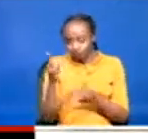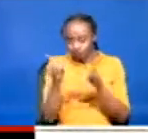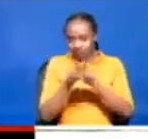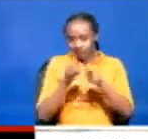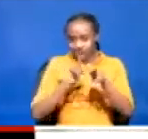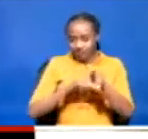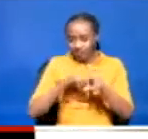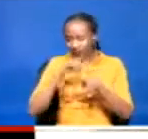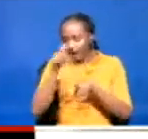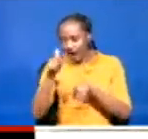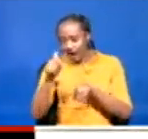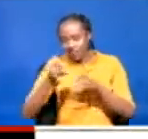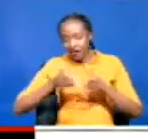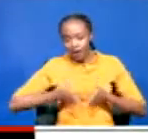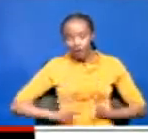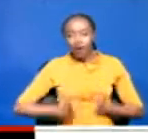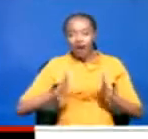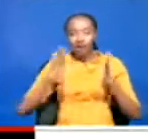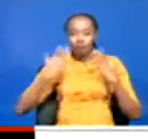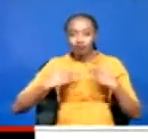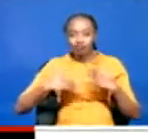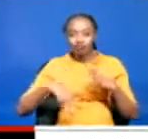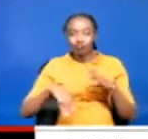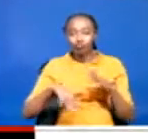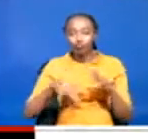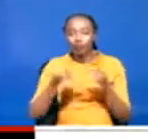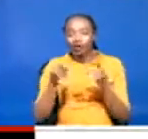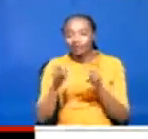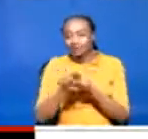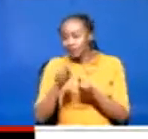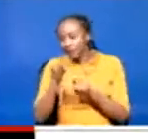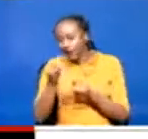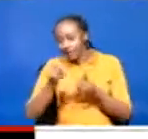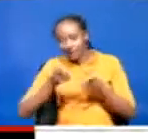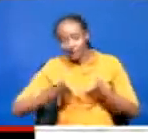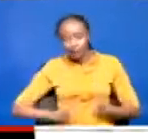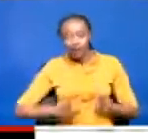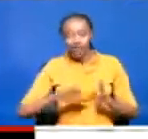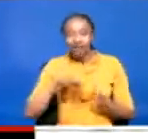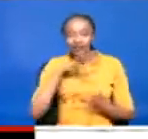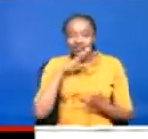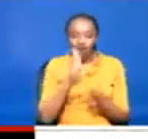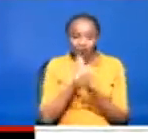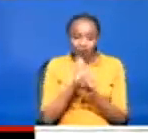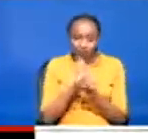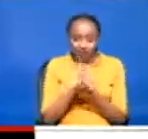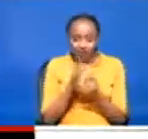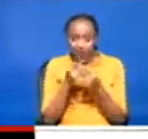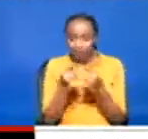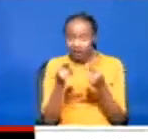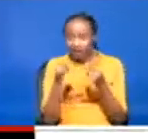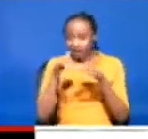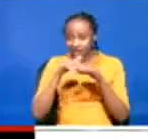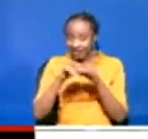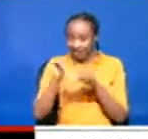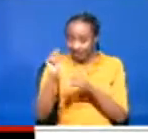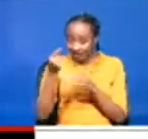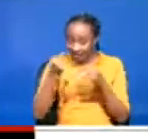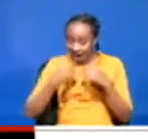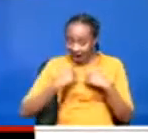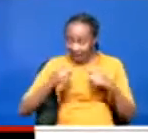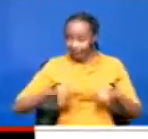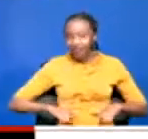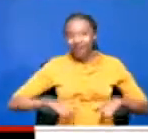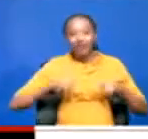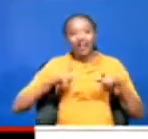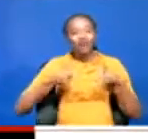birth rate and infant mortality rates. Reports show in Kenya, there has been a marked improvement in life expectancy.